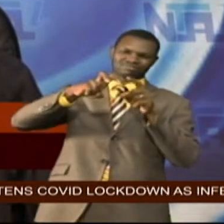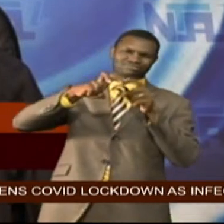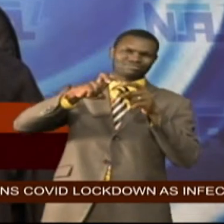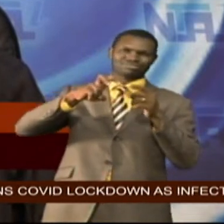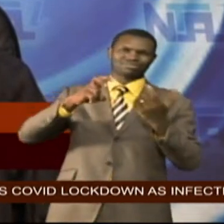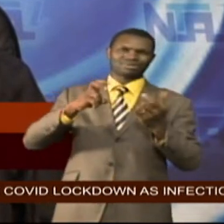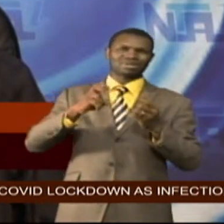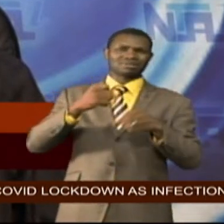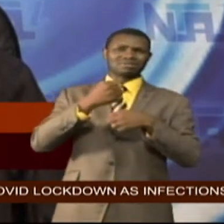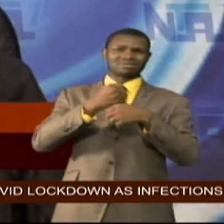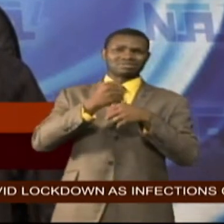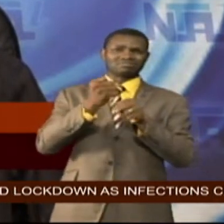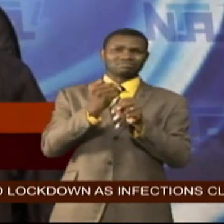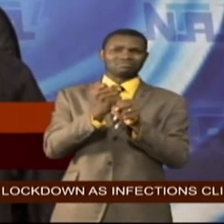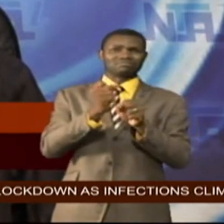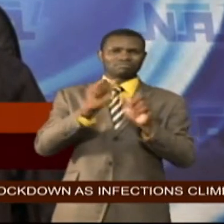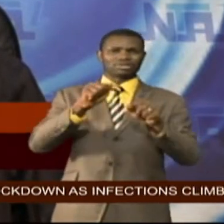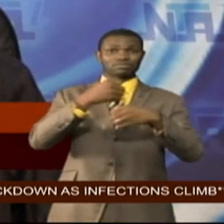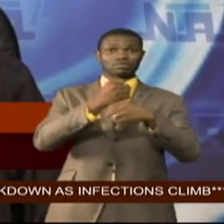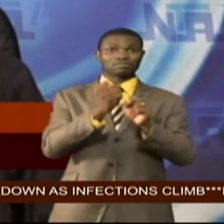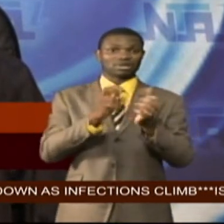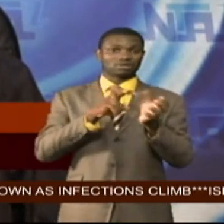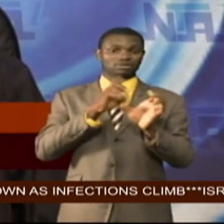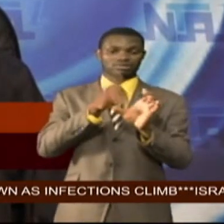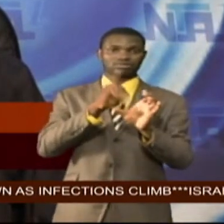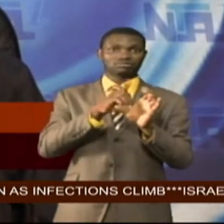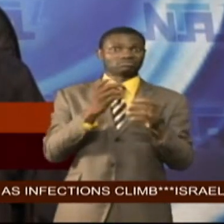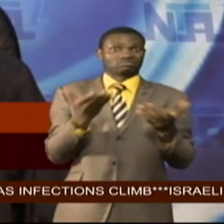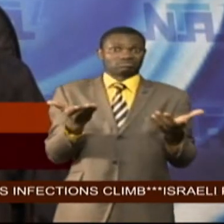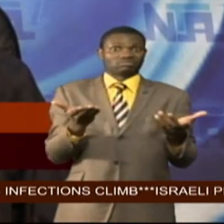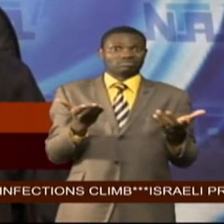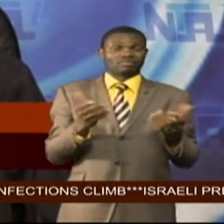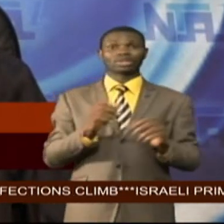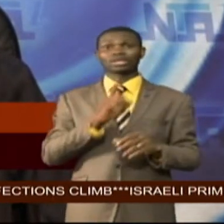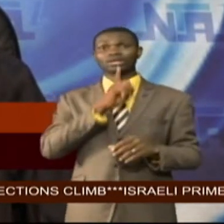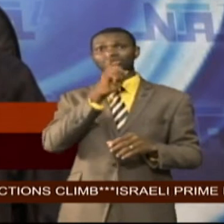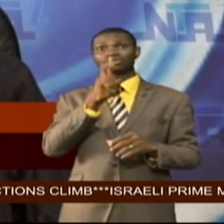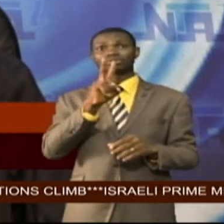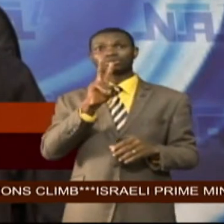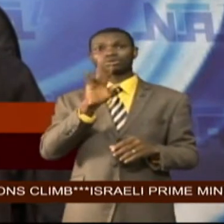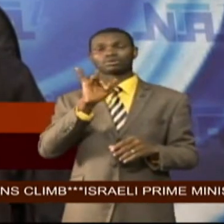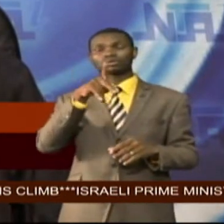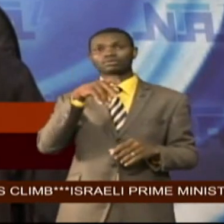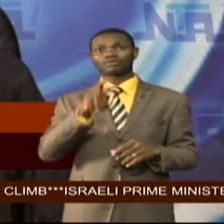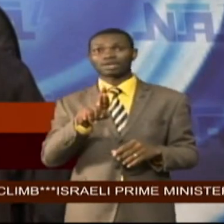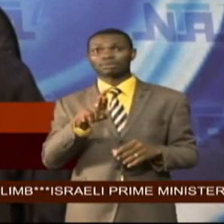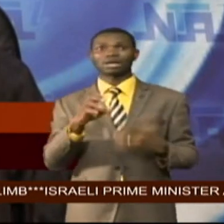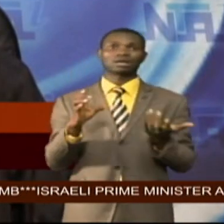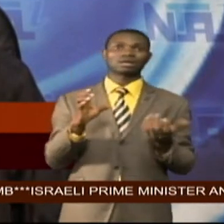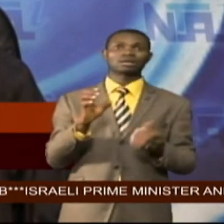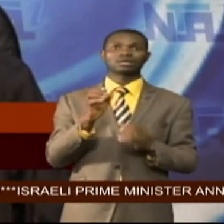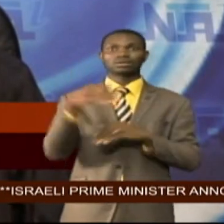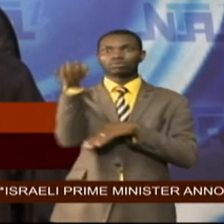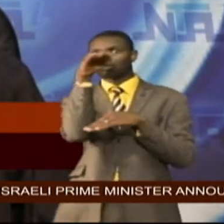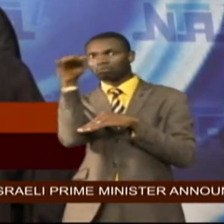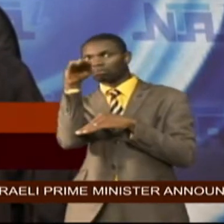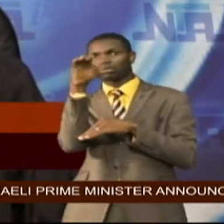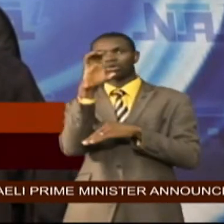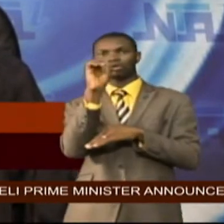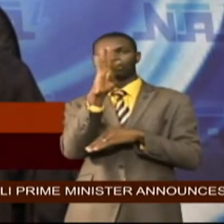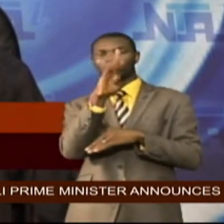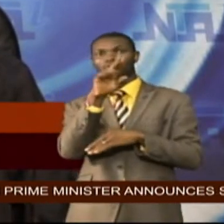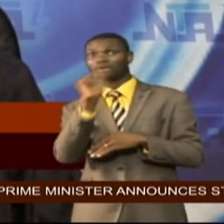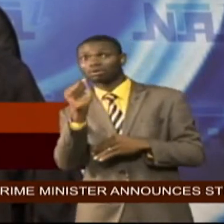and deaths. That includes the carpet viper, the cobra, and then the puff